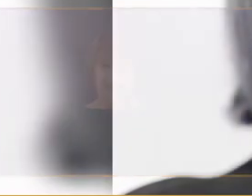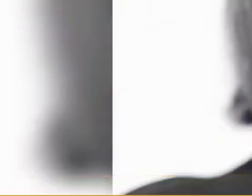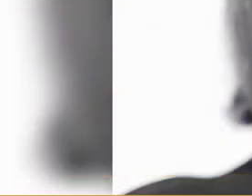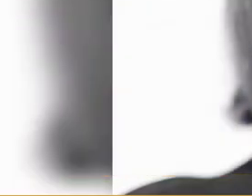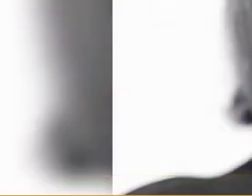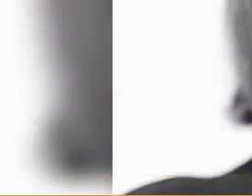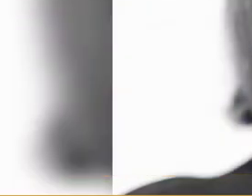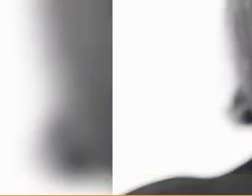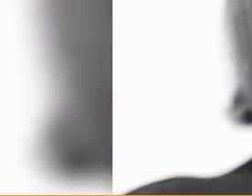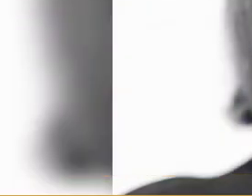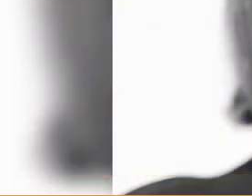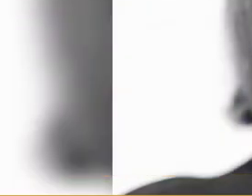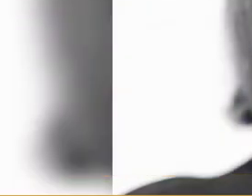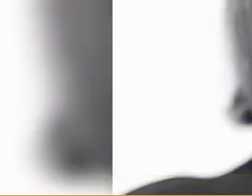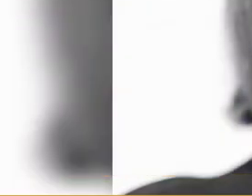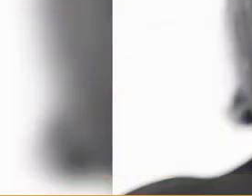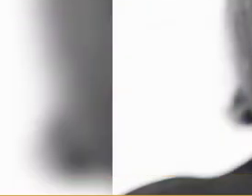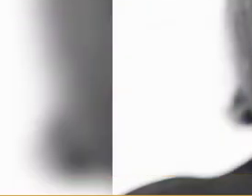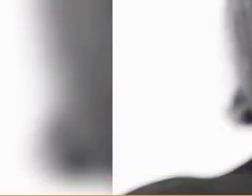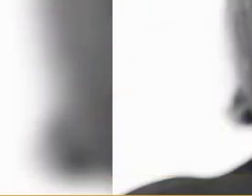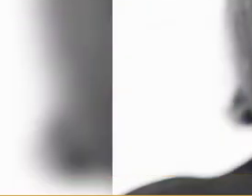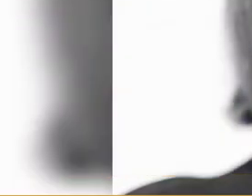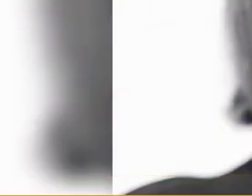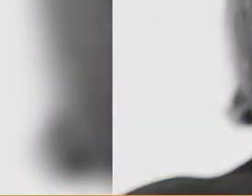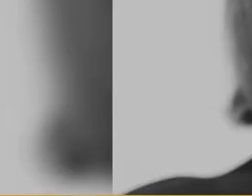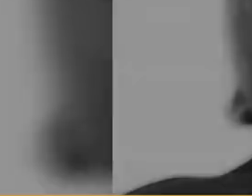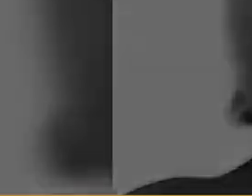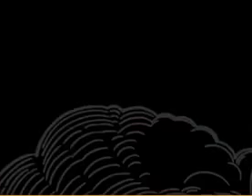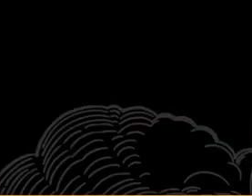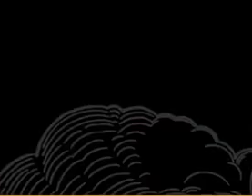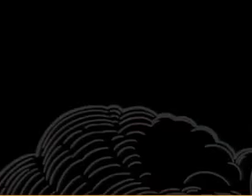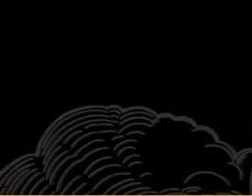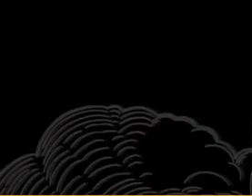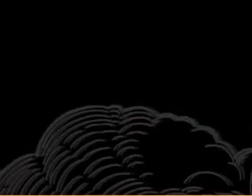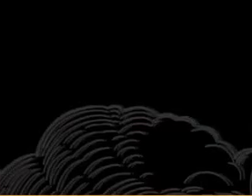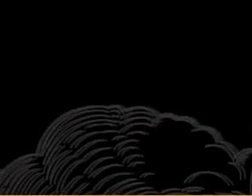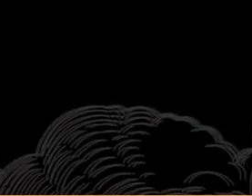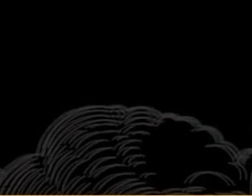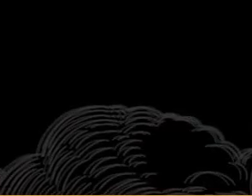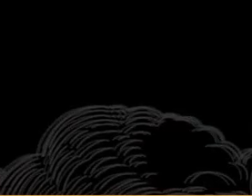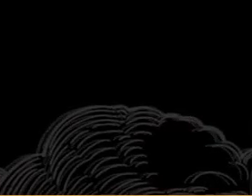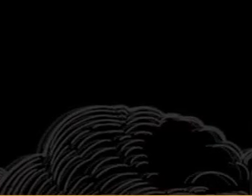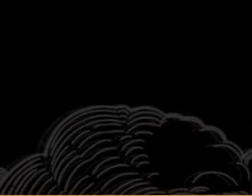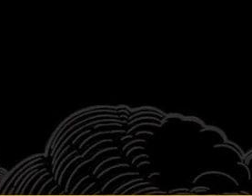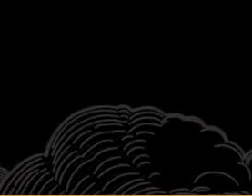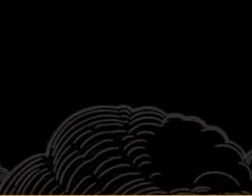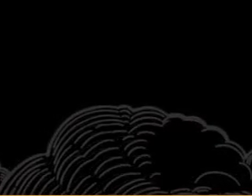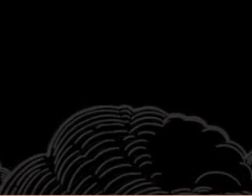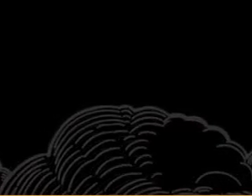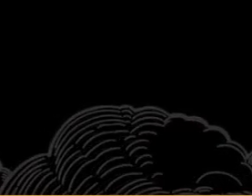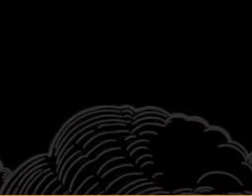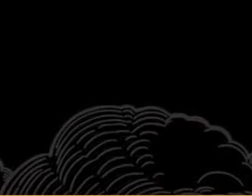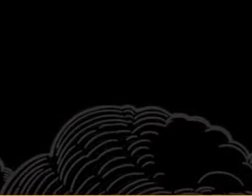A black and white photograph of Patricia Smith Smiling with her chin resting on her hand A message appears in